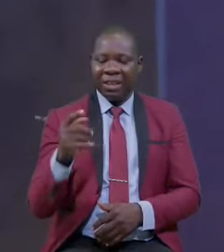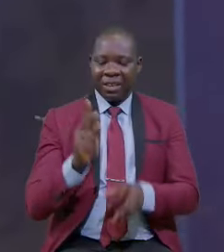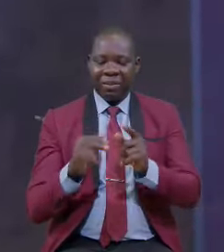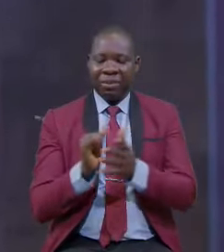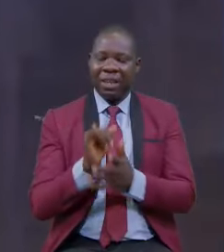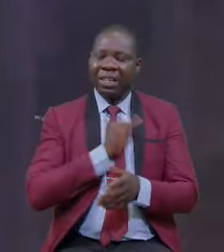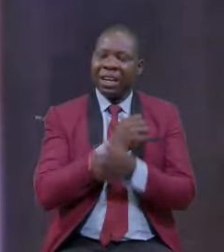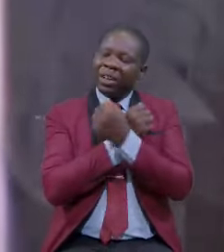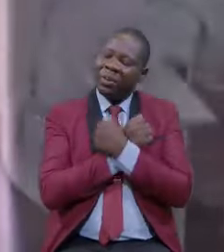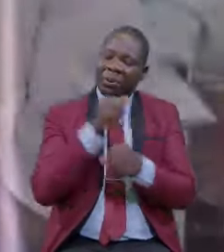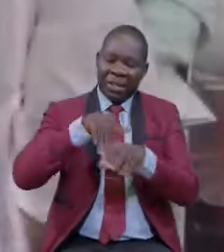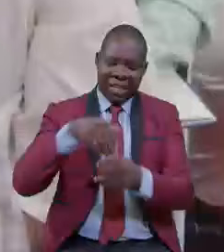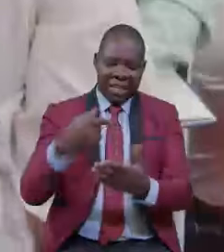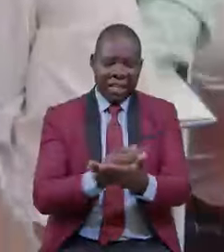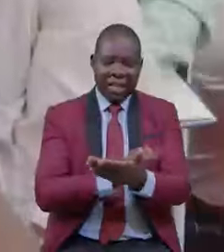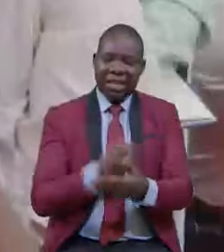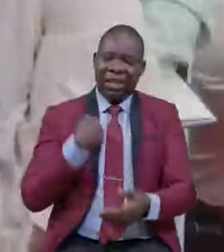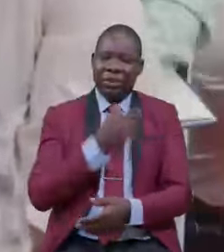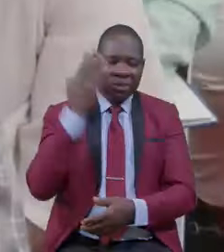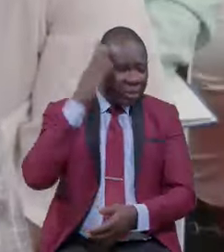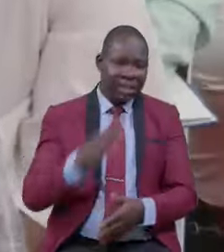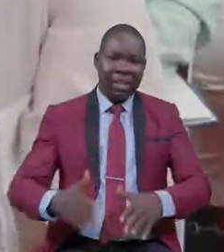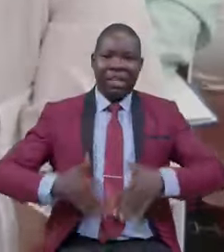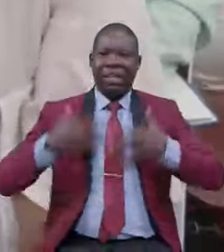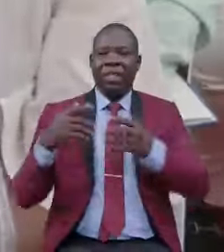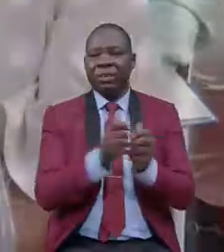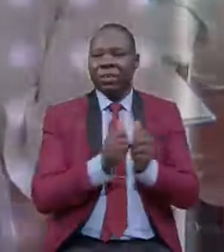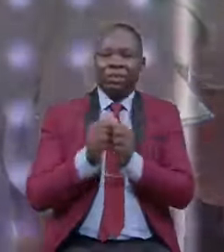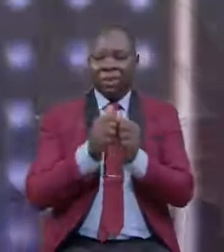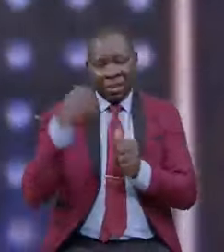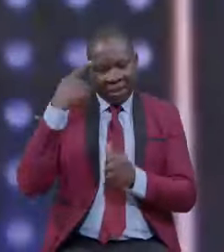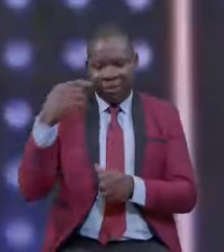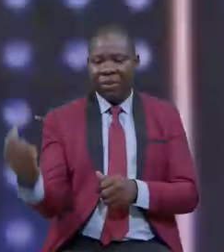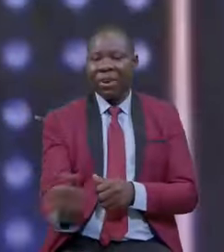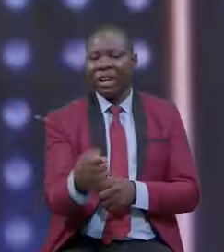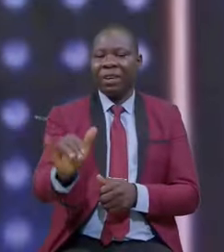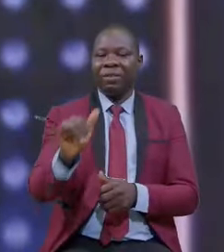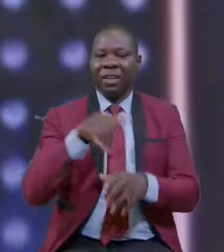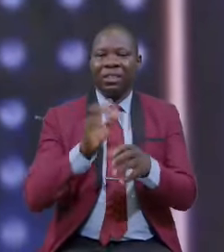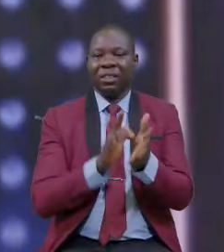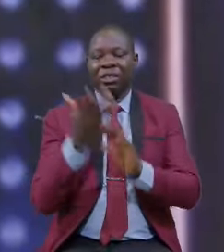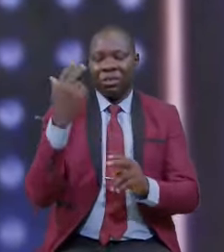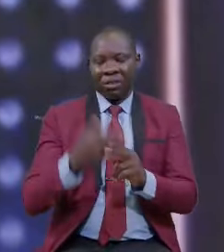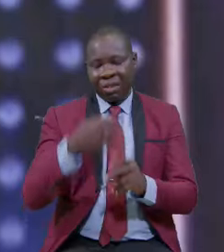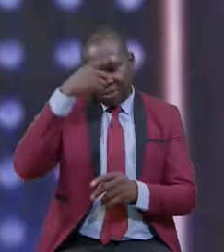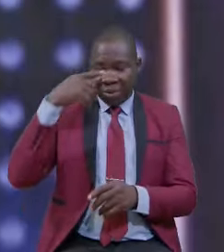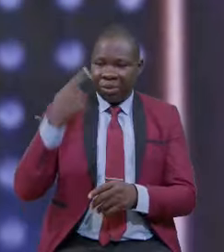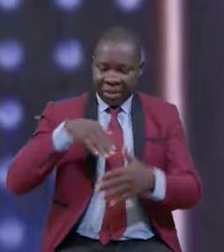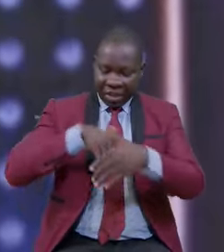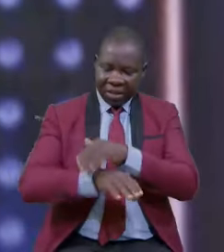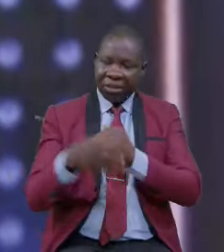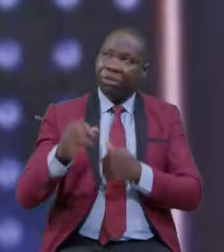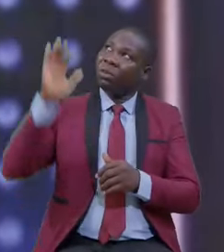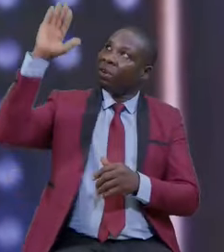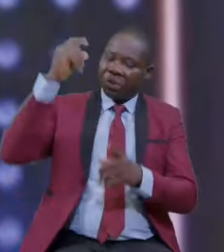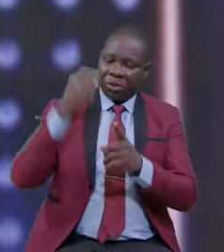together forever in Jesus' name. Because the entrance of your word giveth